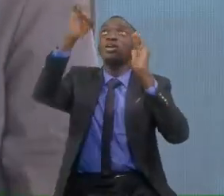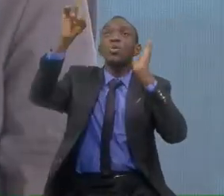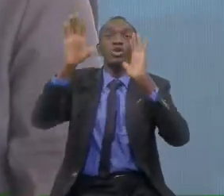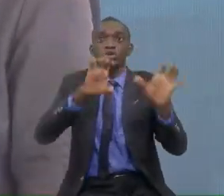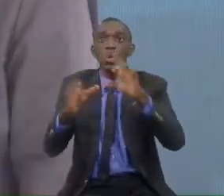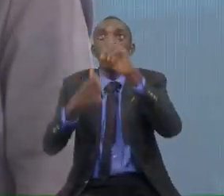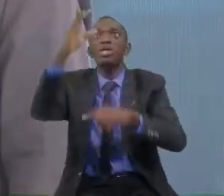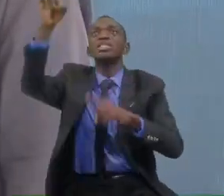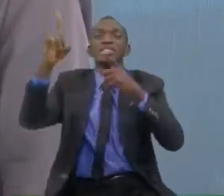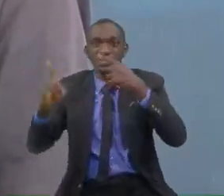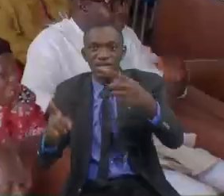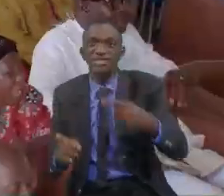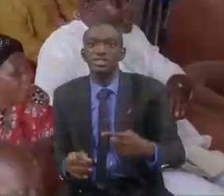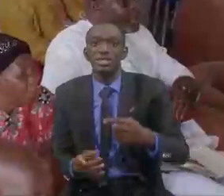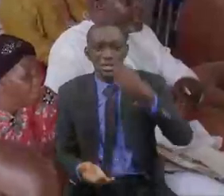I lost your amen.